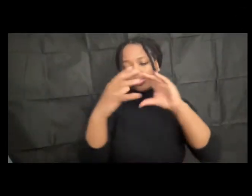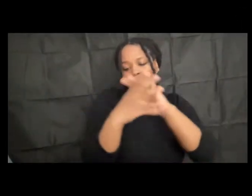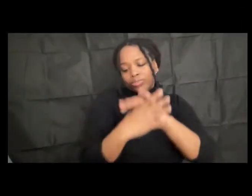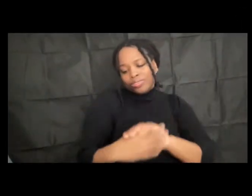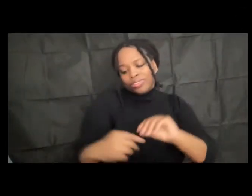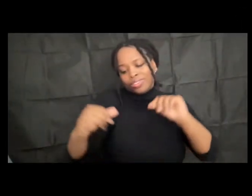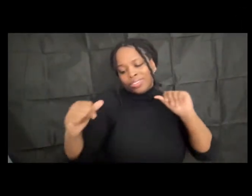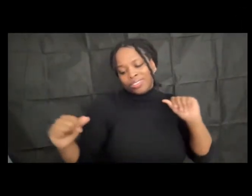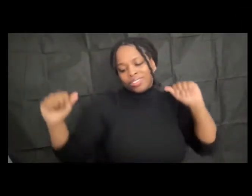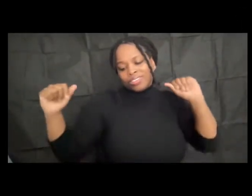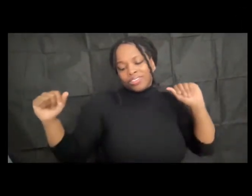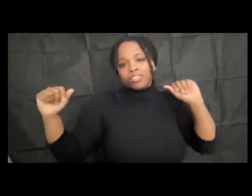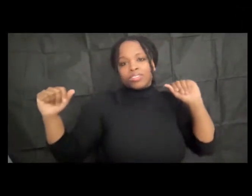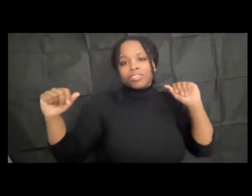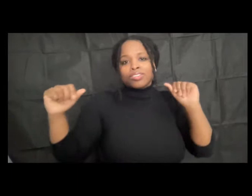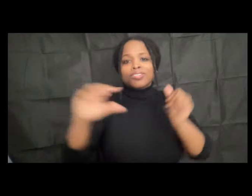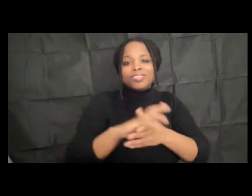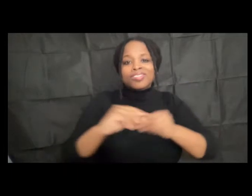Story,